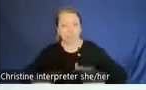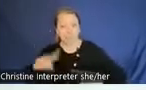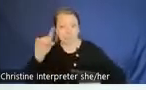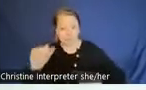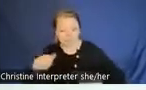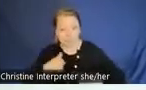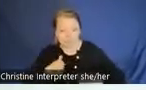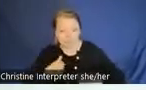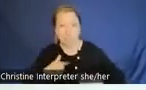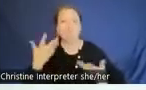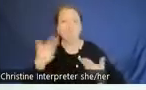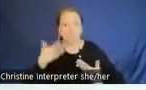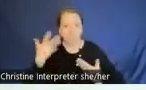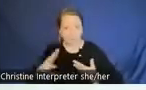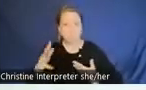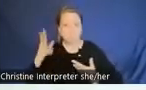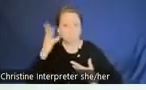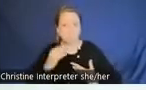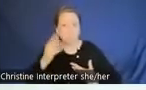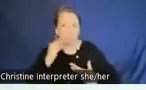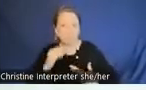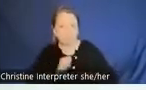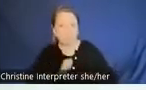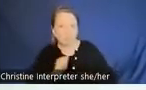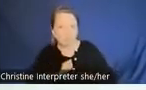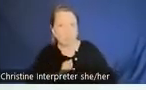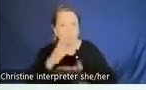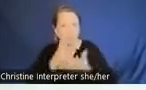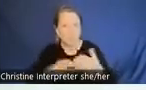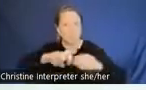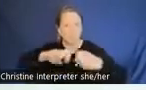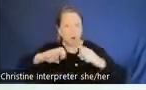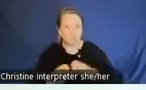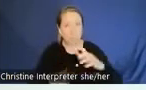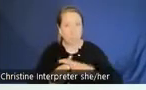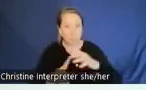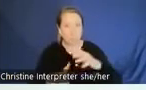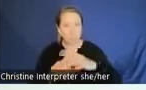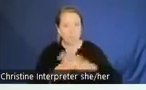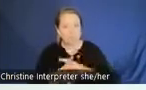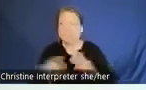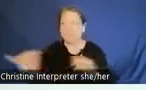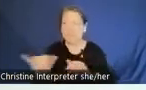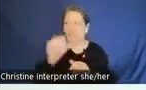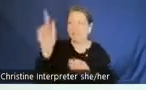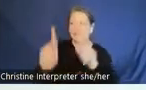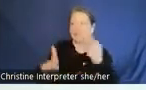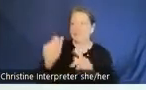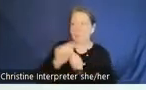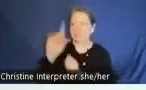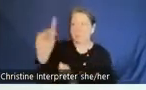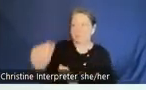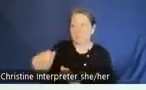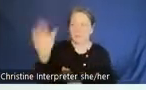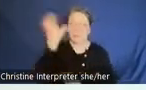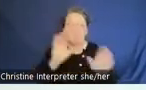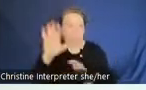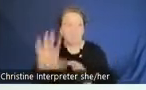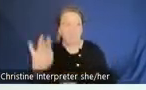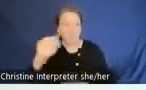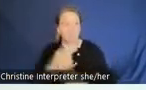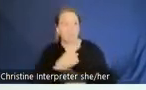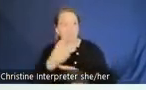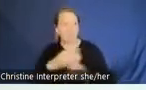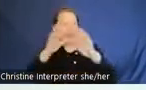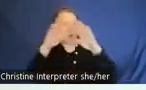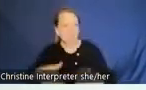personally experienced some of the issues people with disabilities face with finding suitable housing.